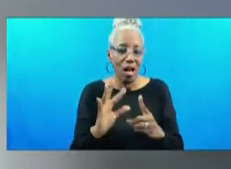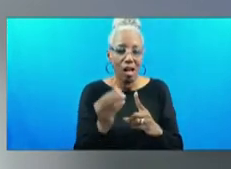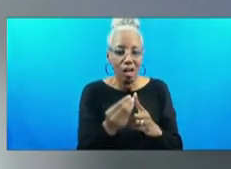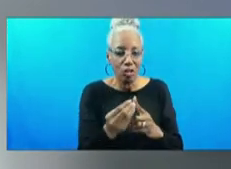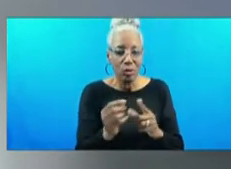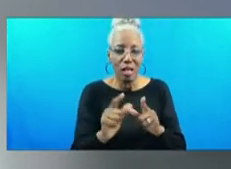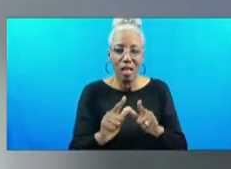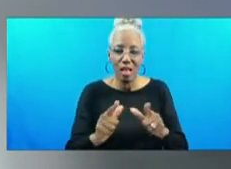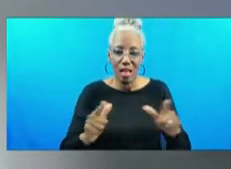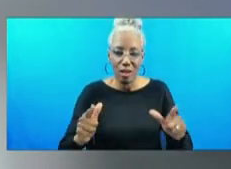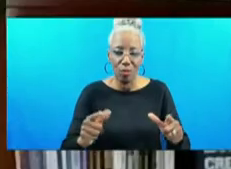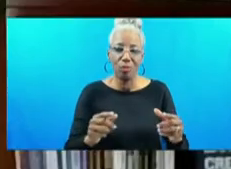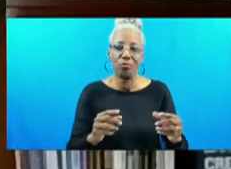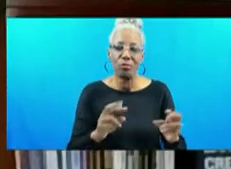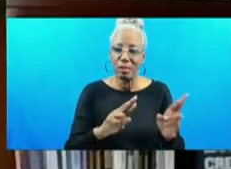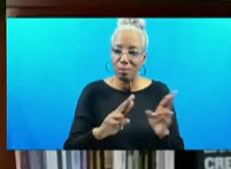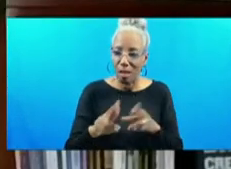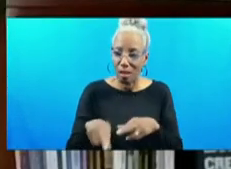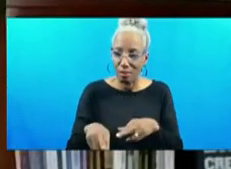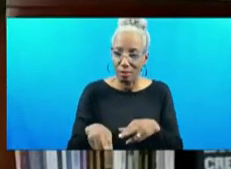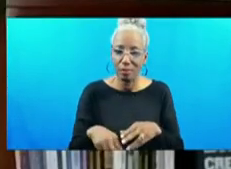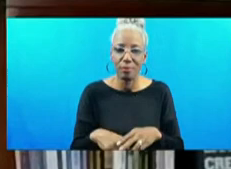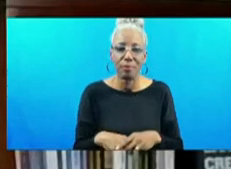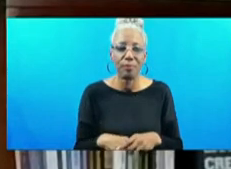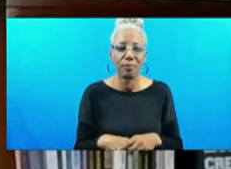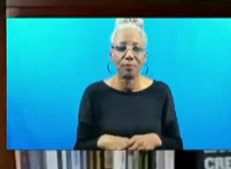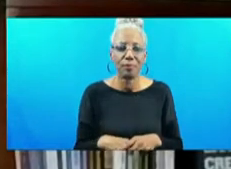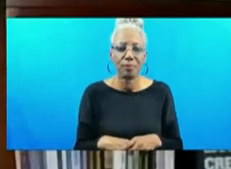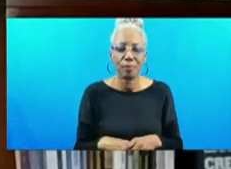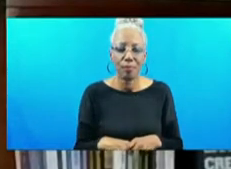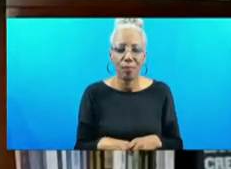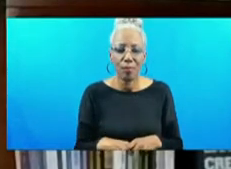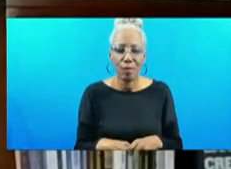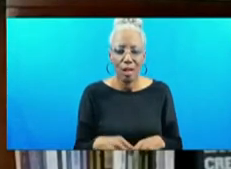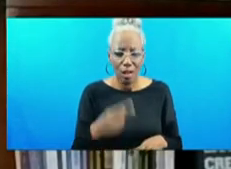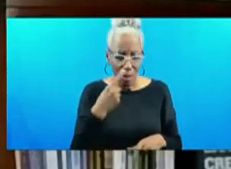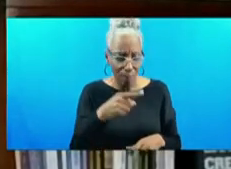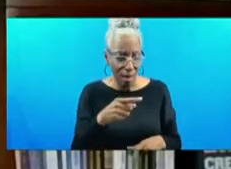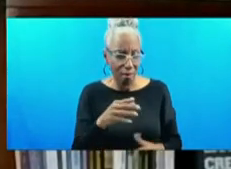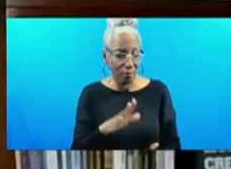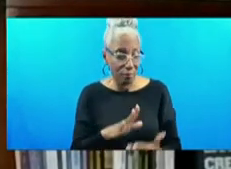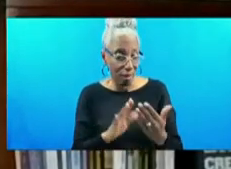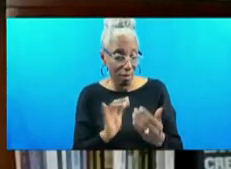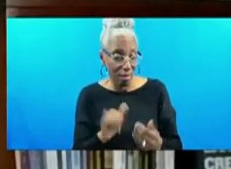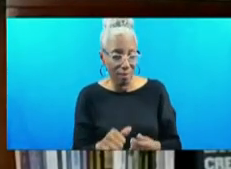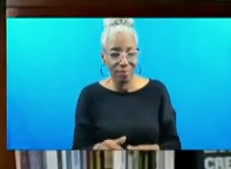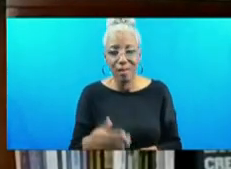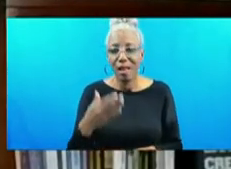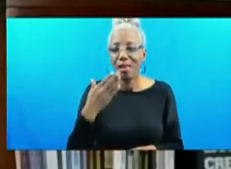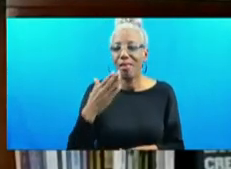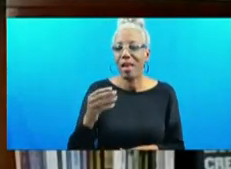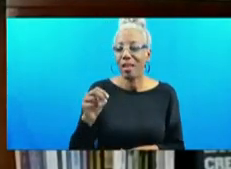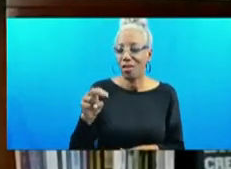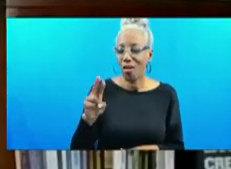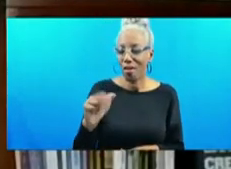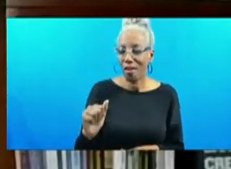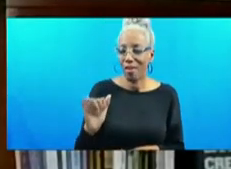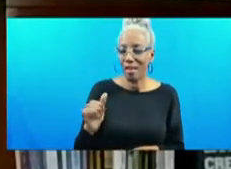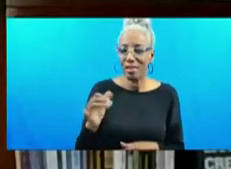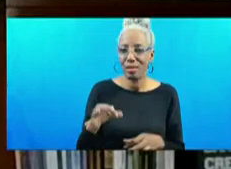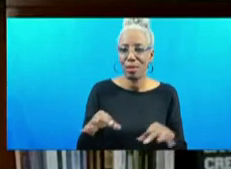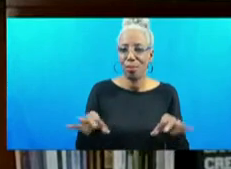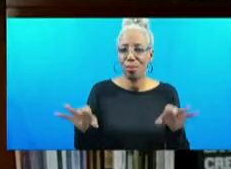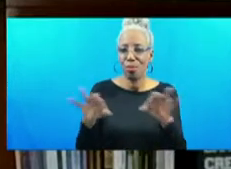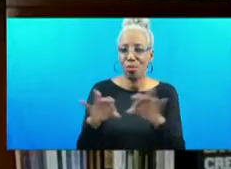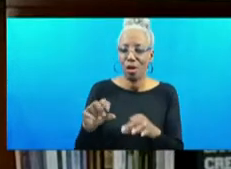that? Yes, thank you, Nora, for that question. It's a very important one because it is critical that we work to become a